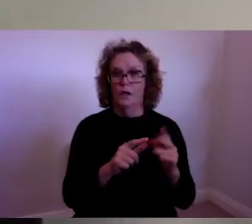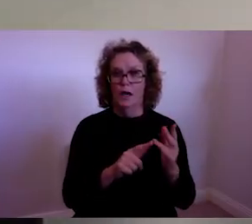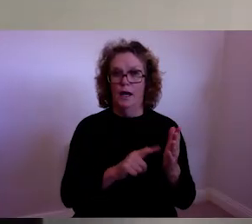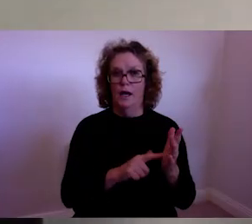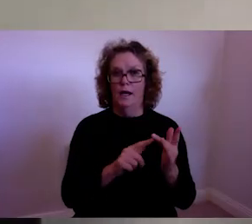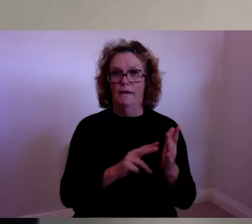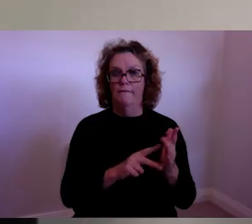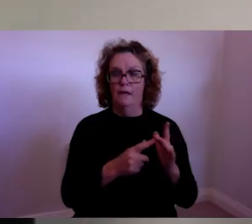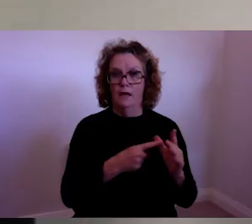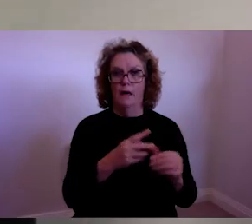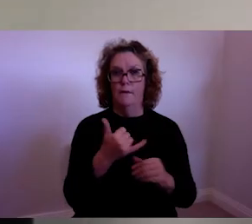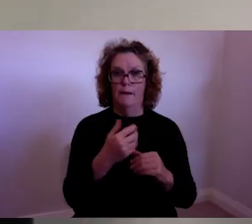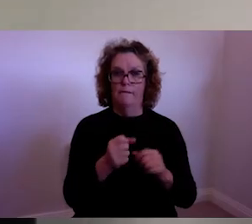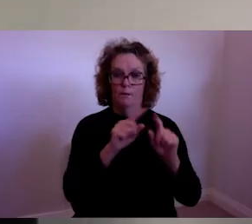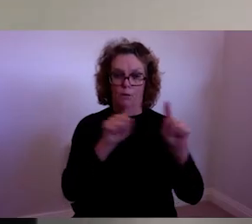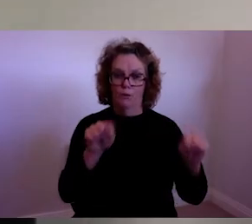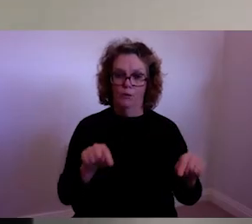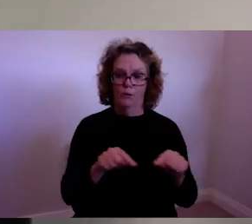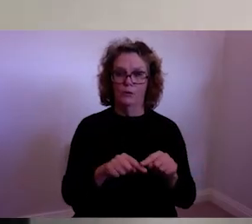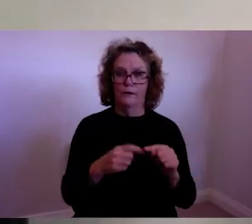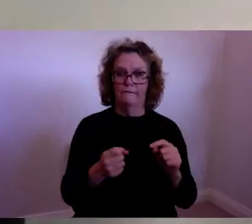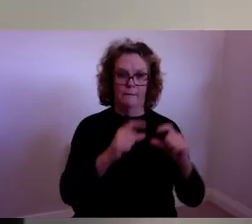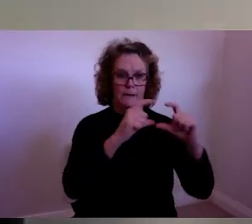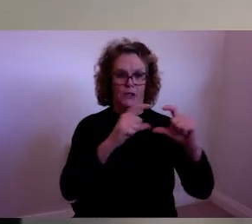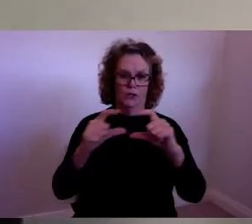with pictures or ways to